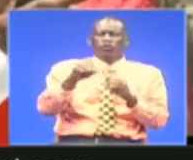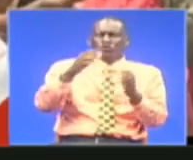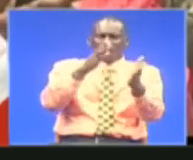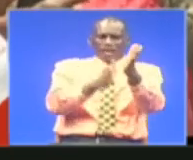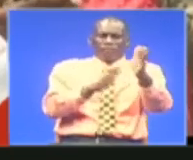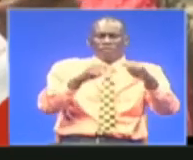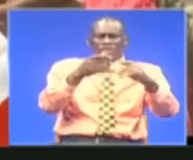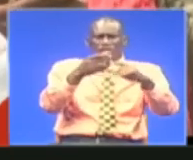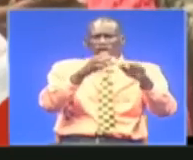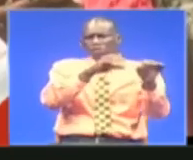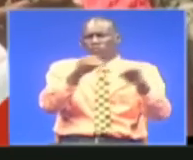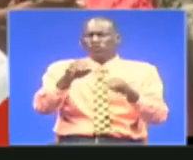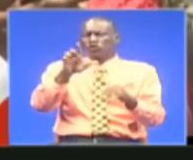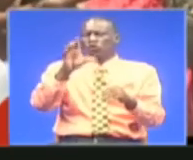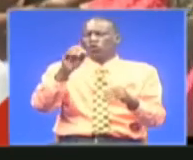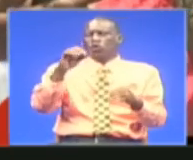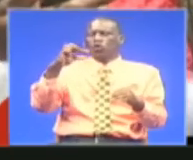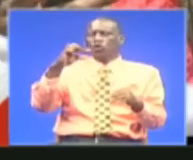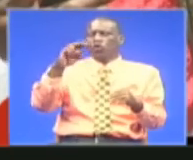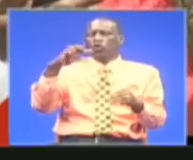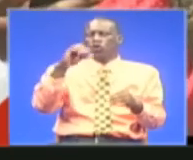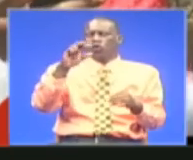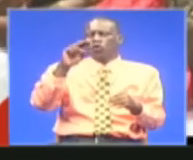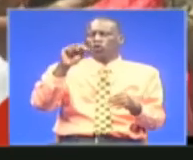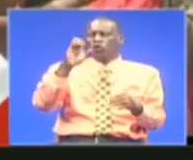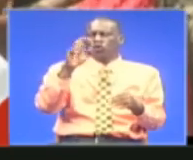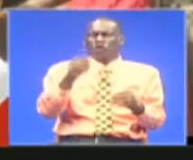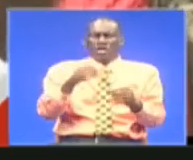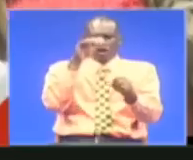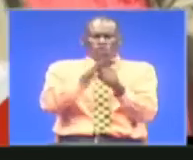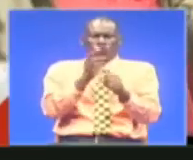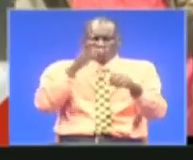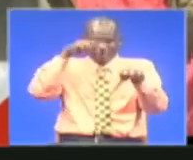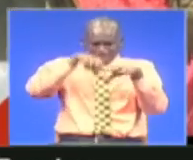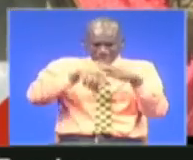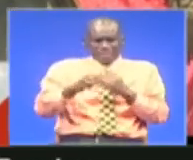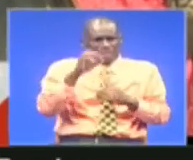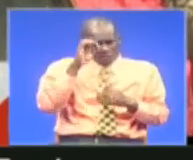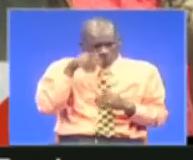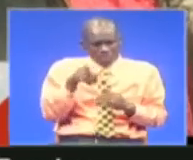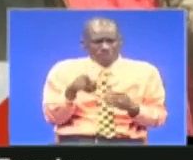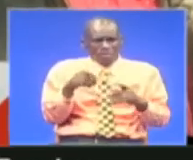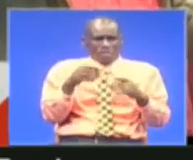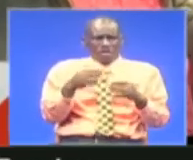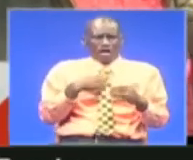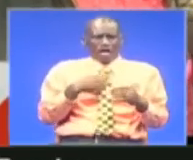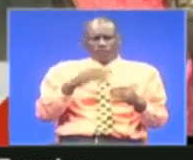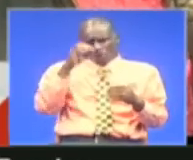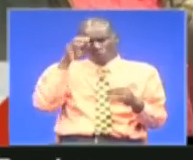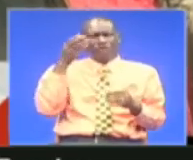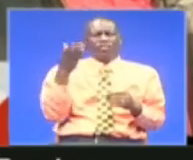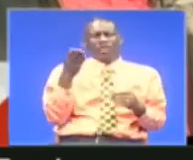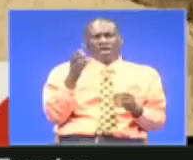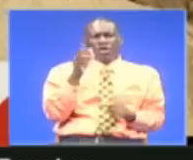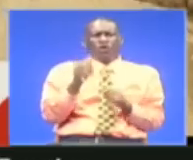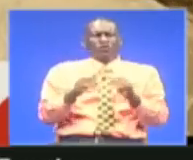hii ile maji jana usiku ilikuwa hapa. Maji mingi ilikuwa inaingia hapa ndani na sasa hatuioni. So mimi kuna shimo hapa ndani ambayo